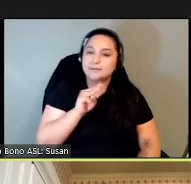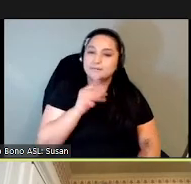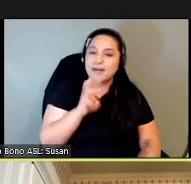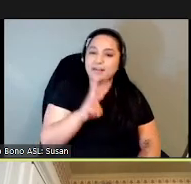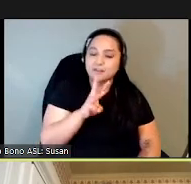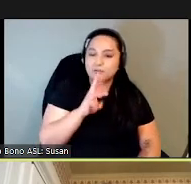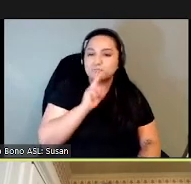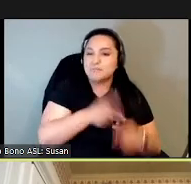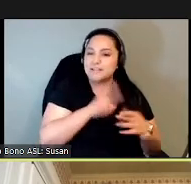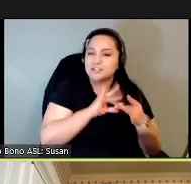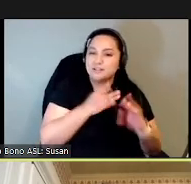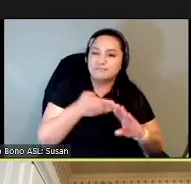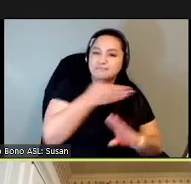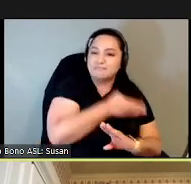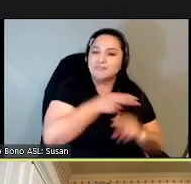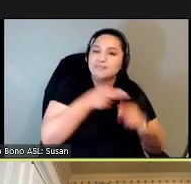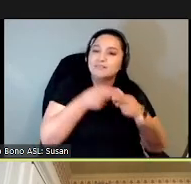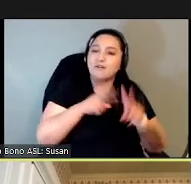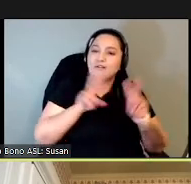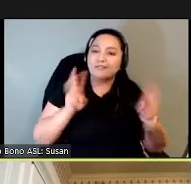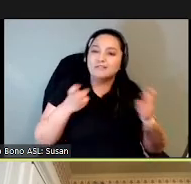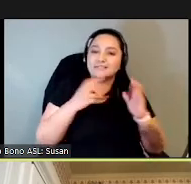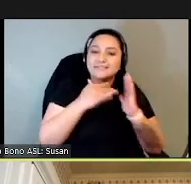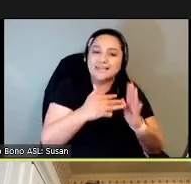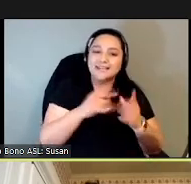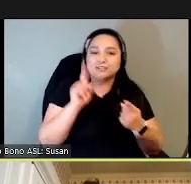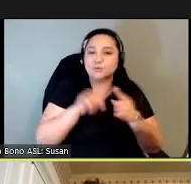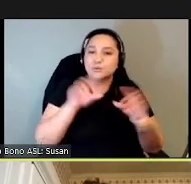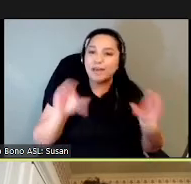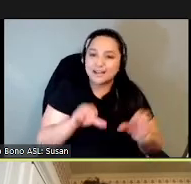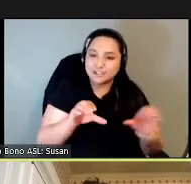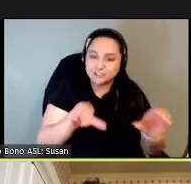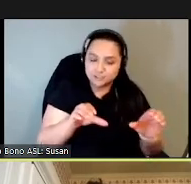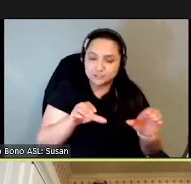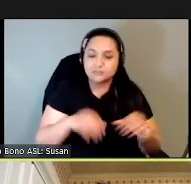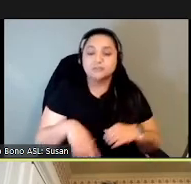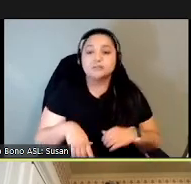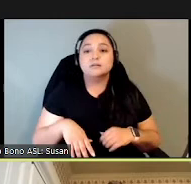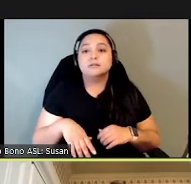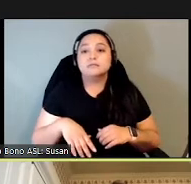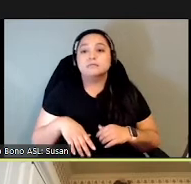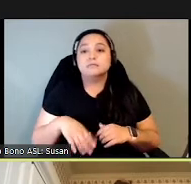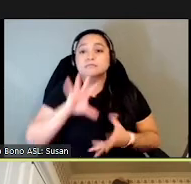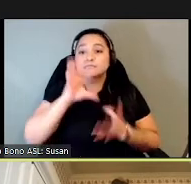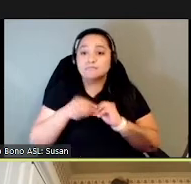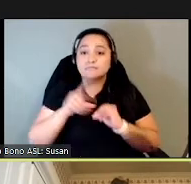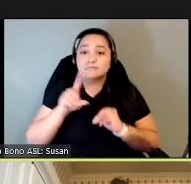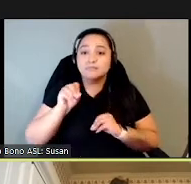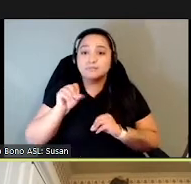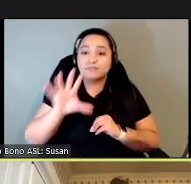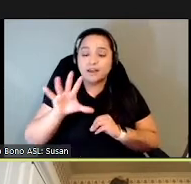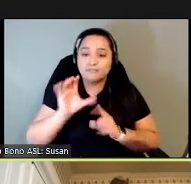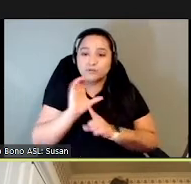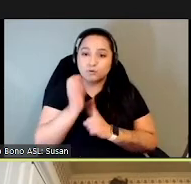into Action. And this was with 105 cultural innovators and 7 facilitators.